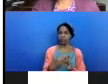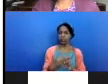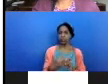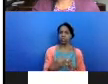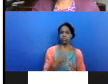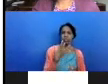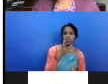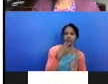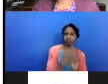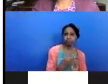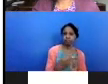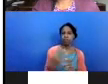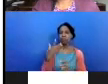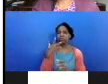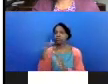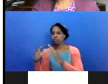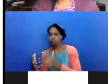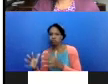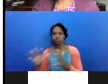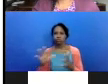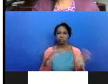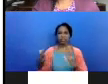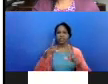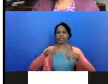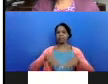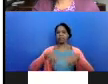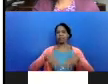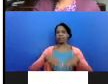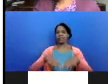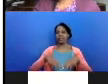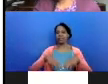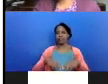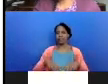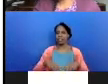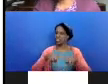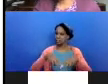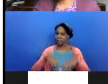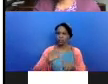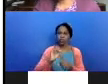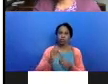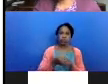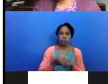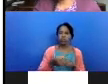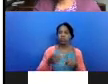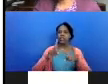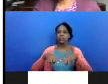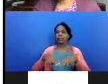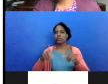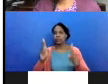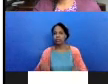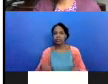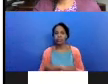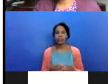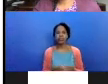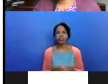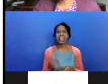had, because again, all the guys were the same. But that was really unhelpful, especially for the guys who I mean, if a guy